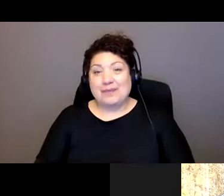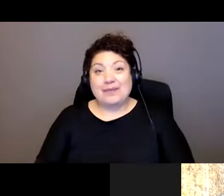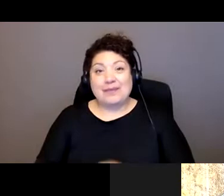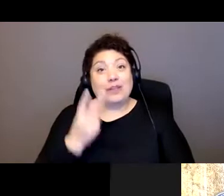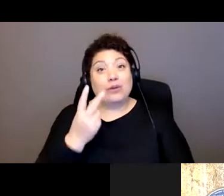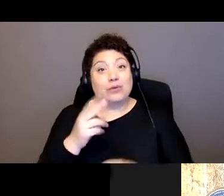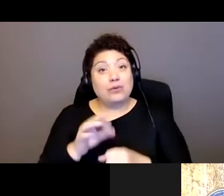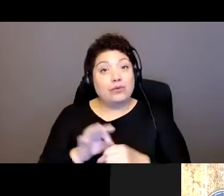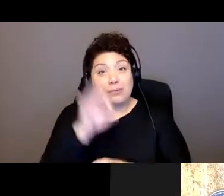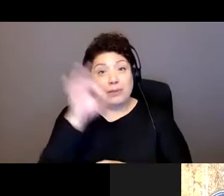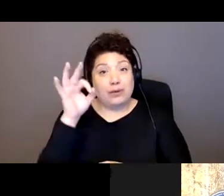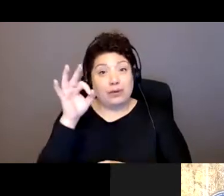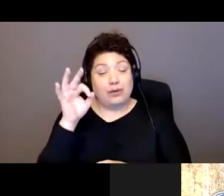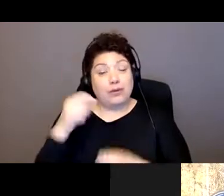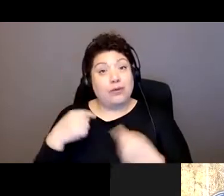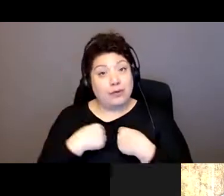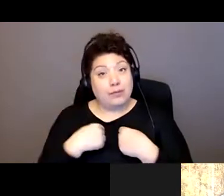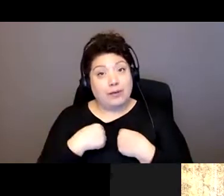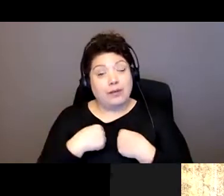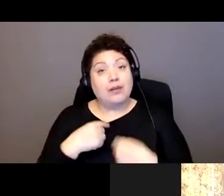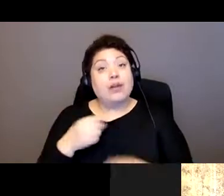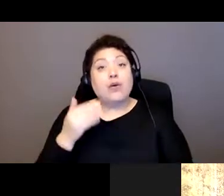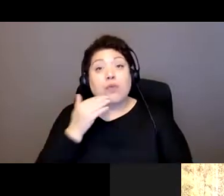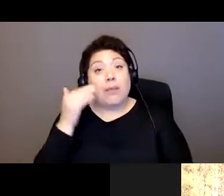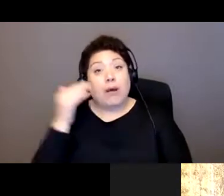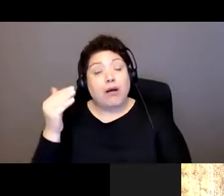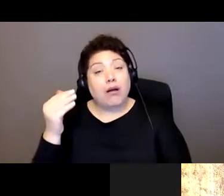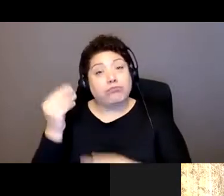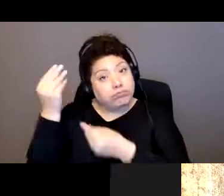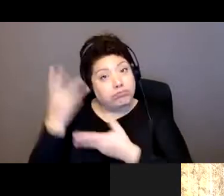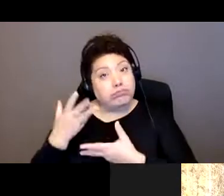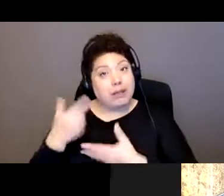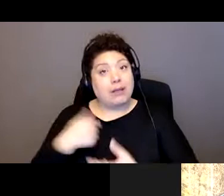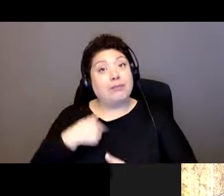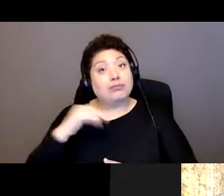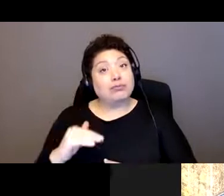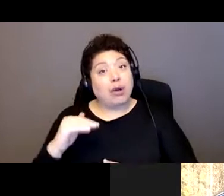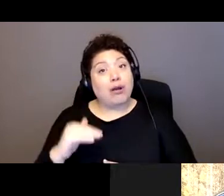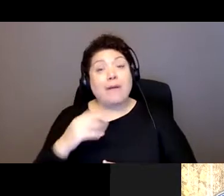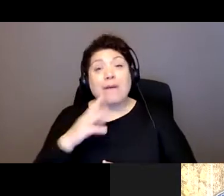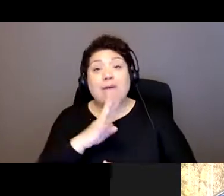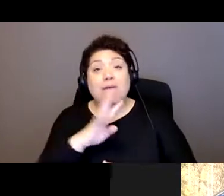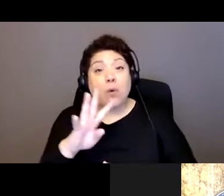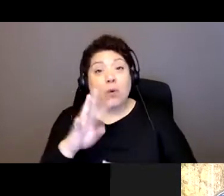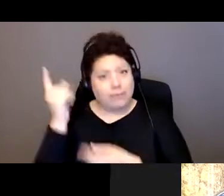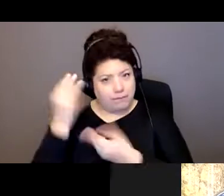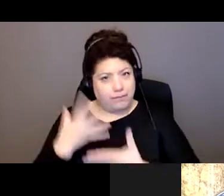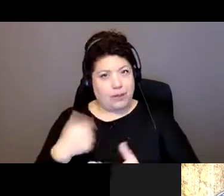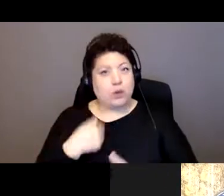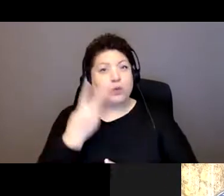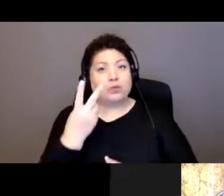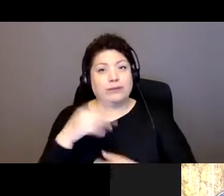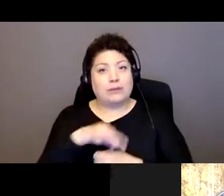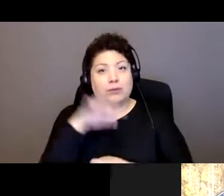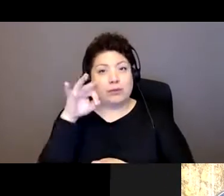two-spirit to me is like what my grandmother told me, that I was a two-spirit child when I was 4 years old. But